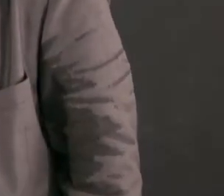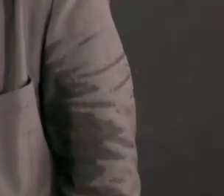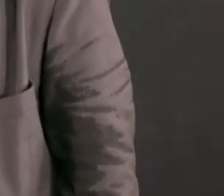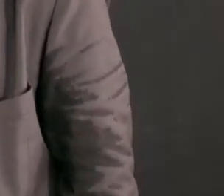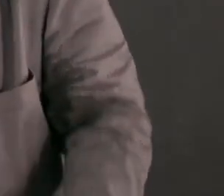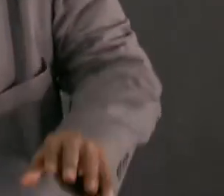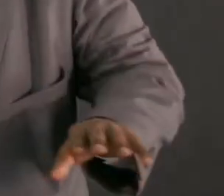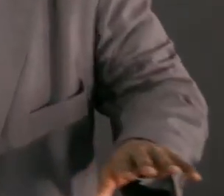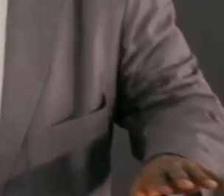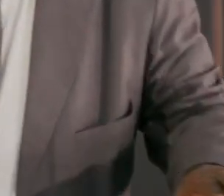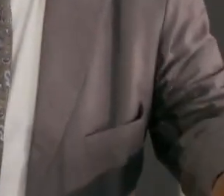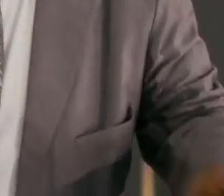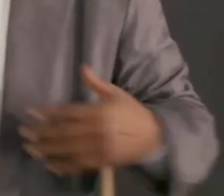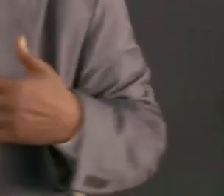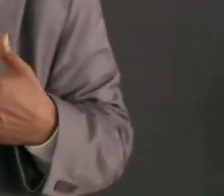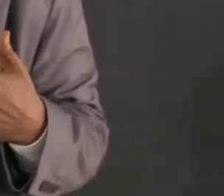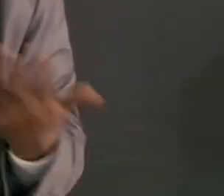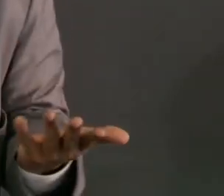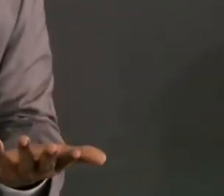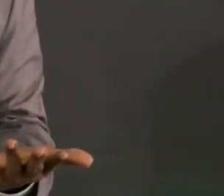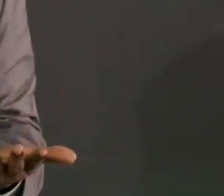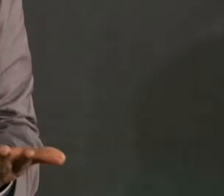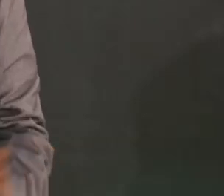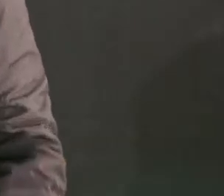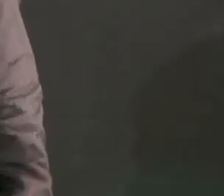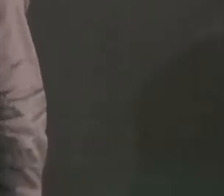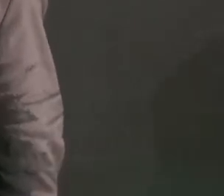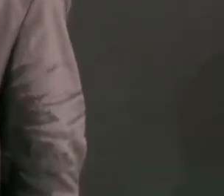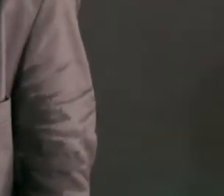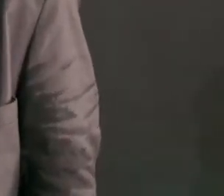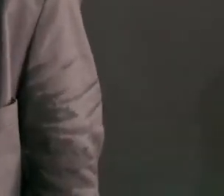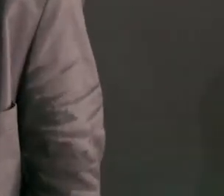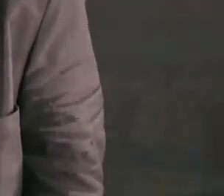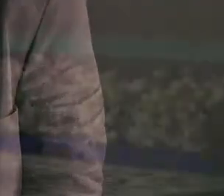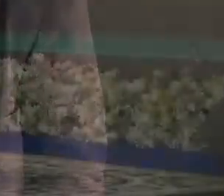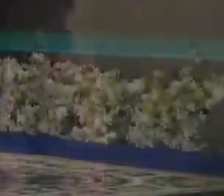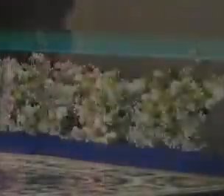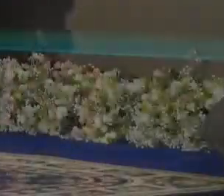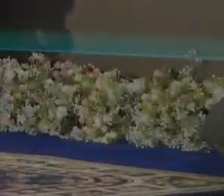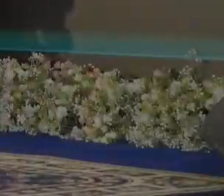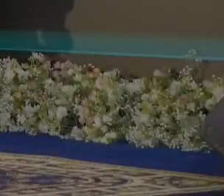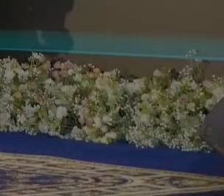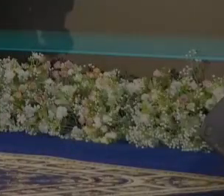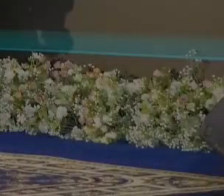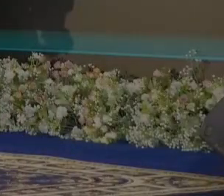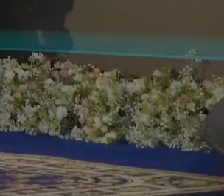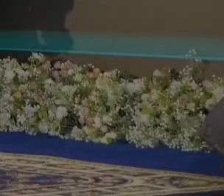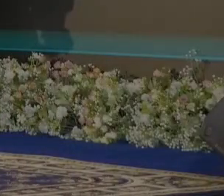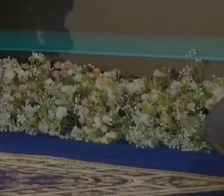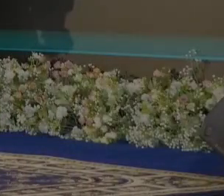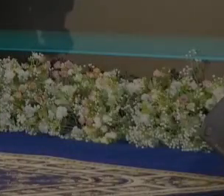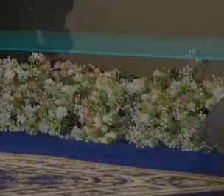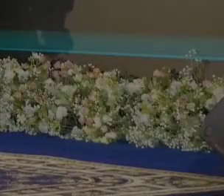poor, not the people who are barely surviving, my God shall supply all